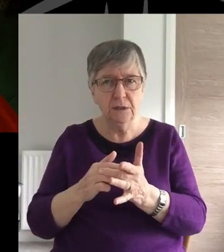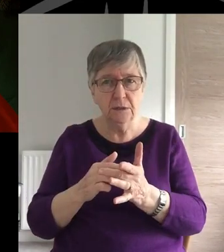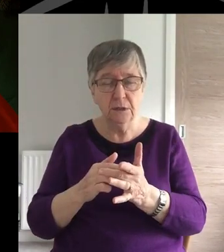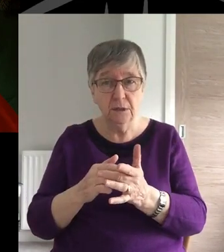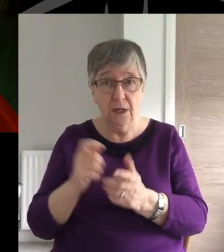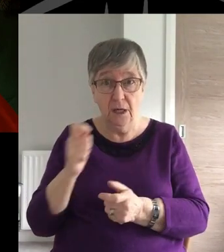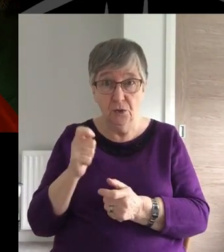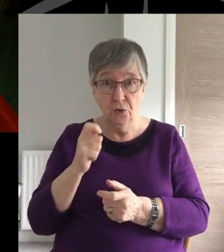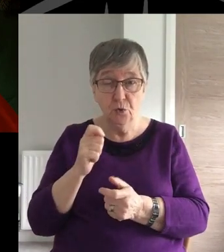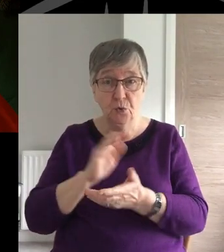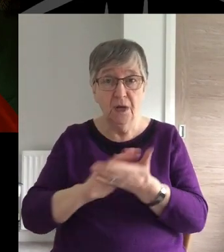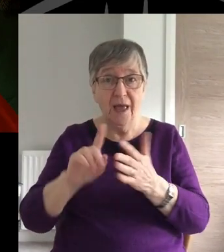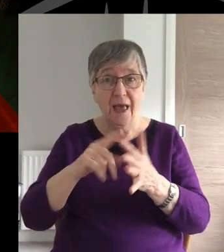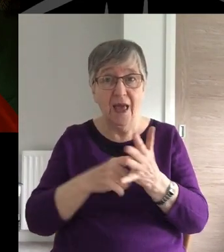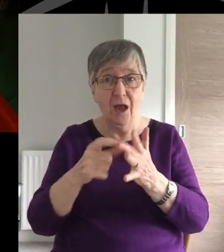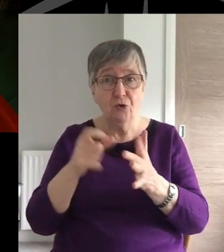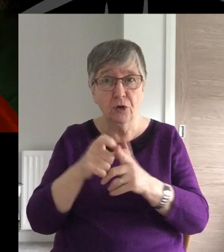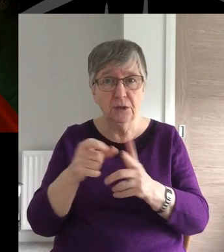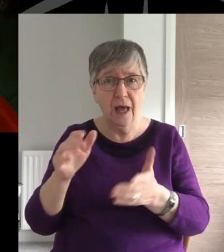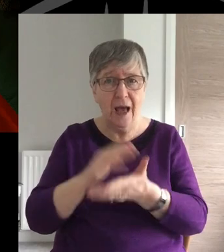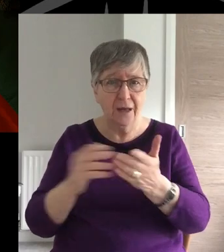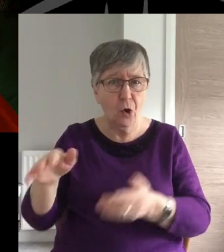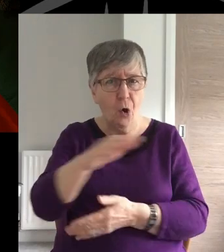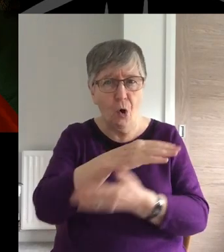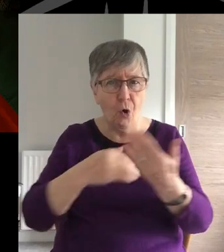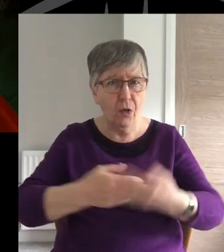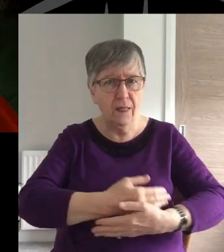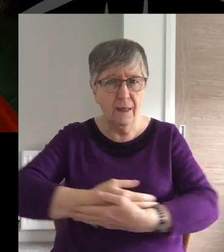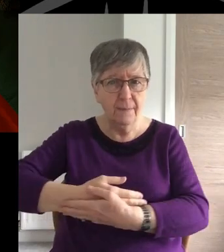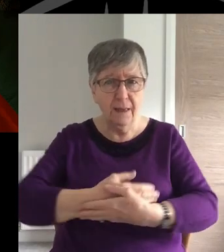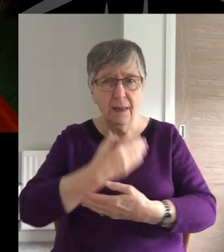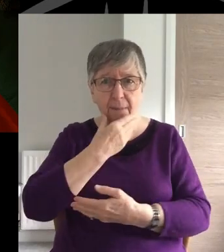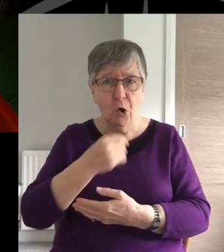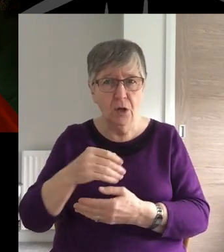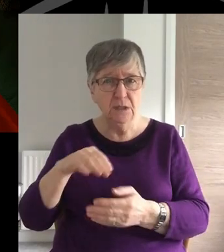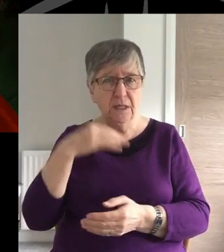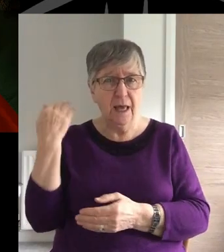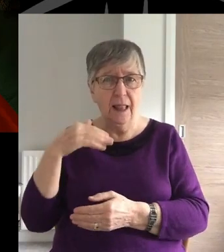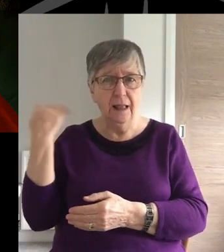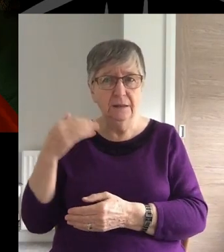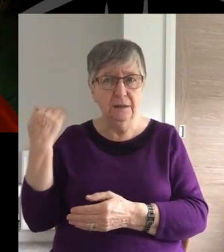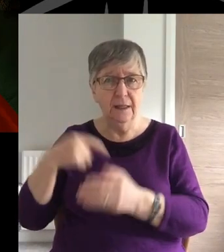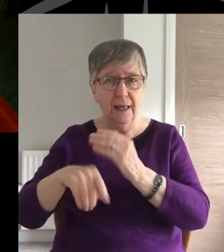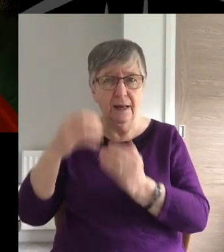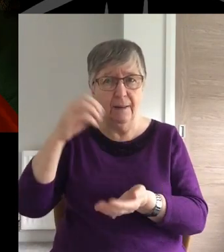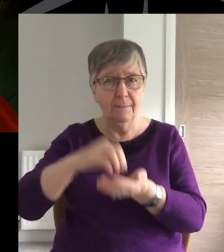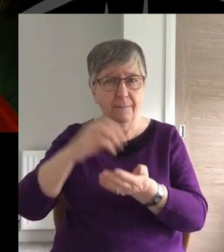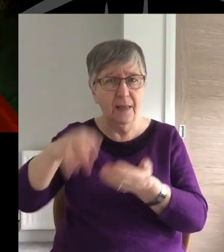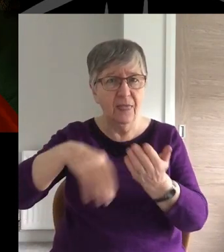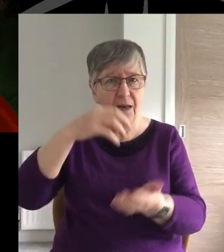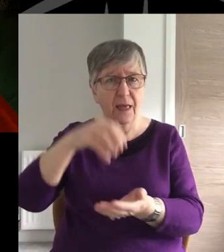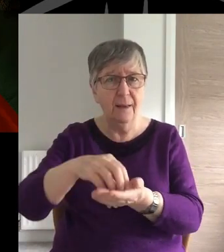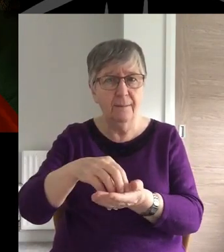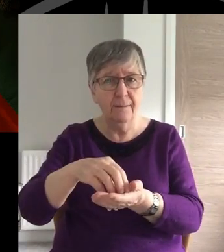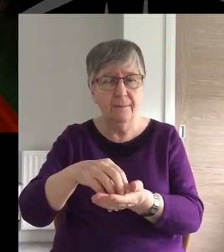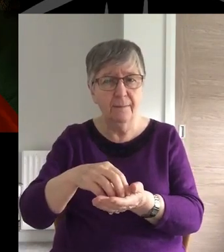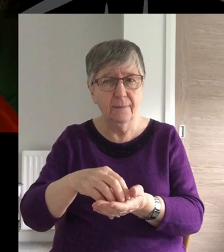soon, Herod had every baby boy or infant boy in Bethlehem massacred.